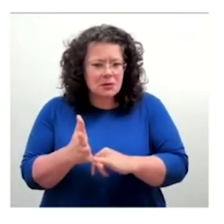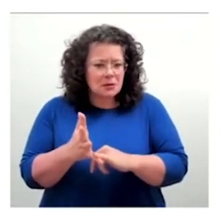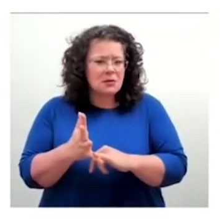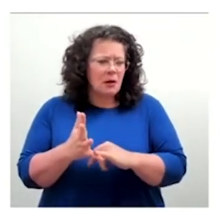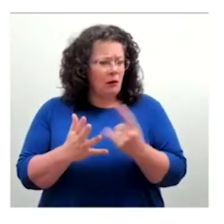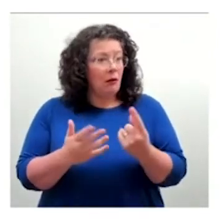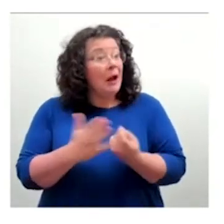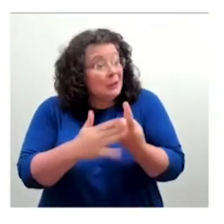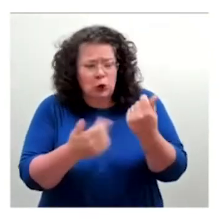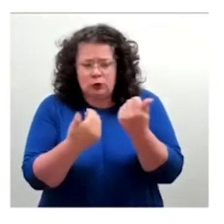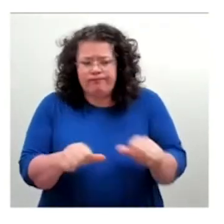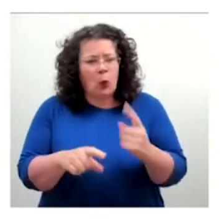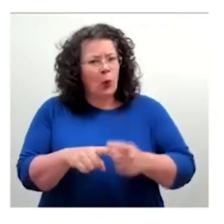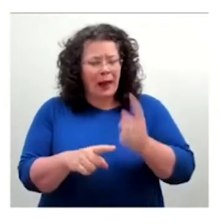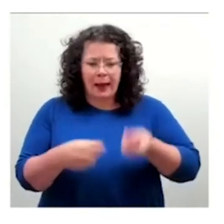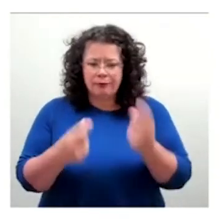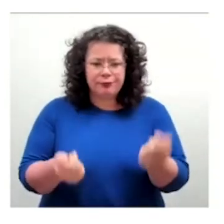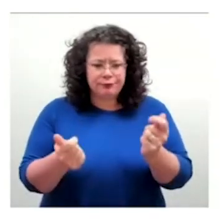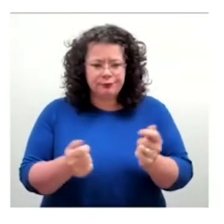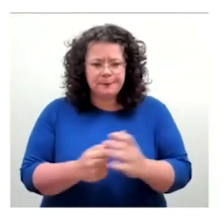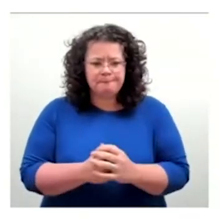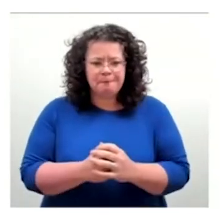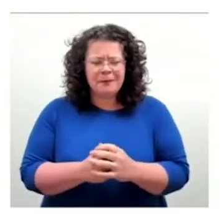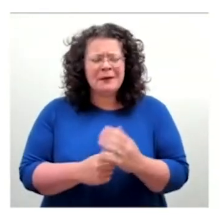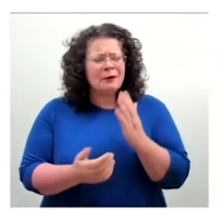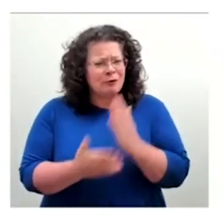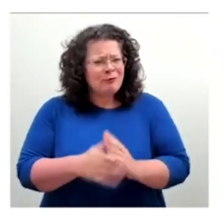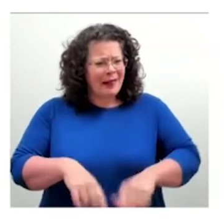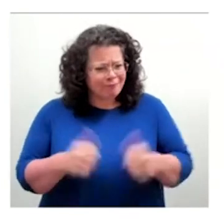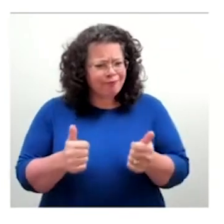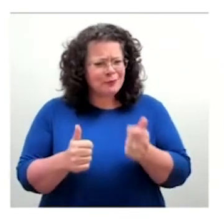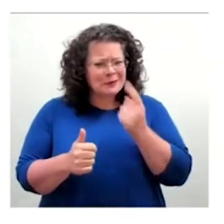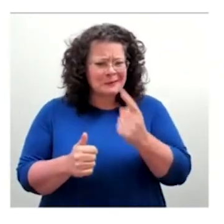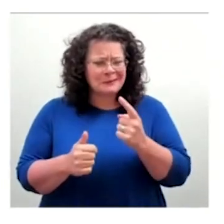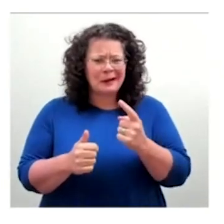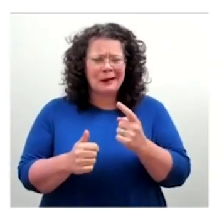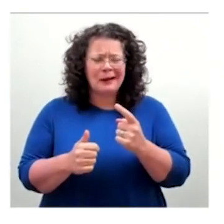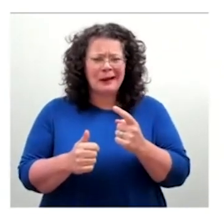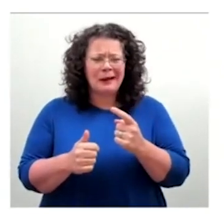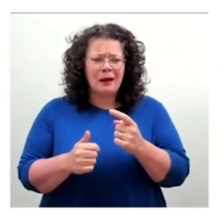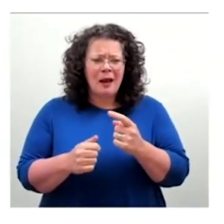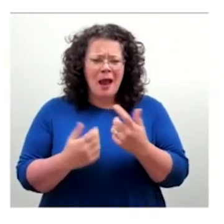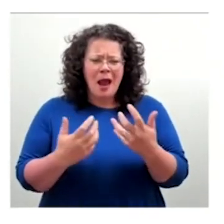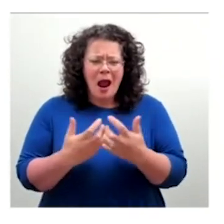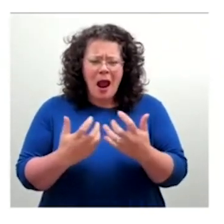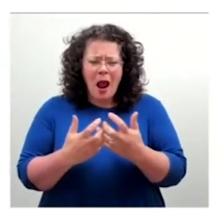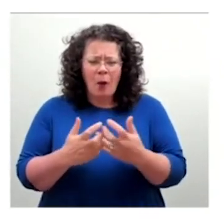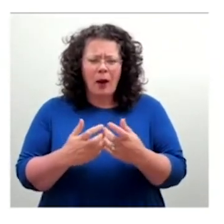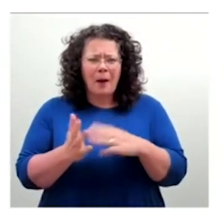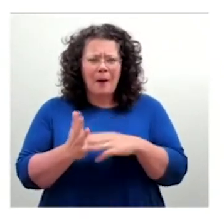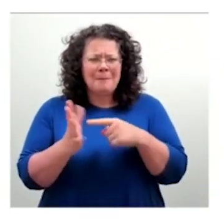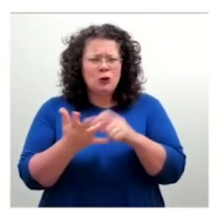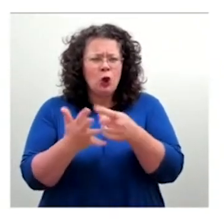make 150,000 nerds live and breathe disability inclusion in their everyday life and work life.